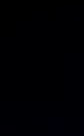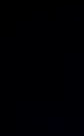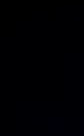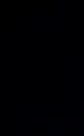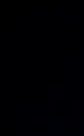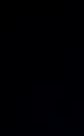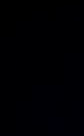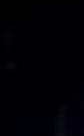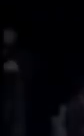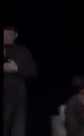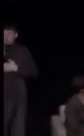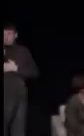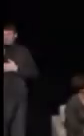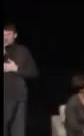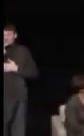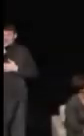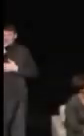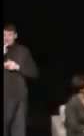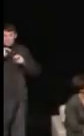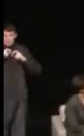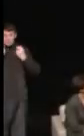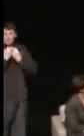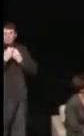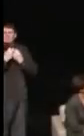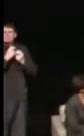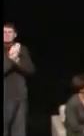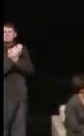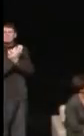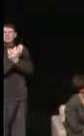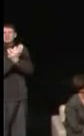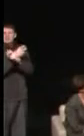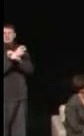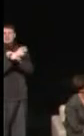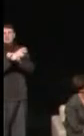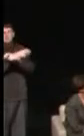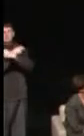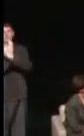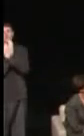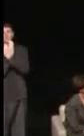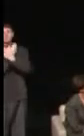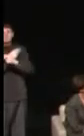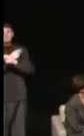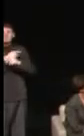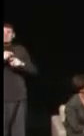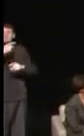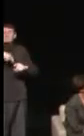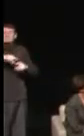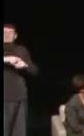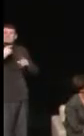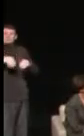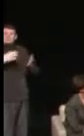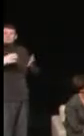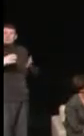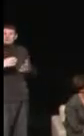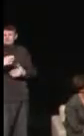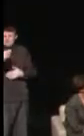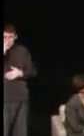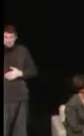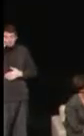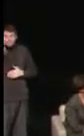circular theater is designed to present Aboriginal concepts of humanity's rights as inseparable